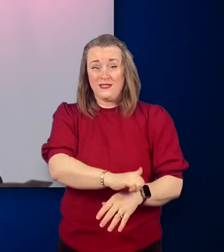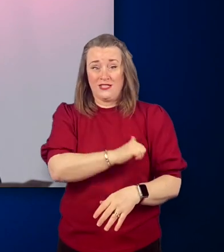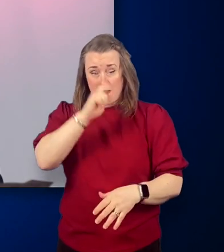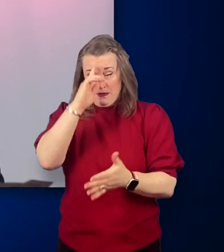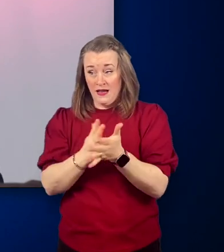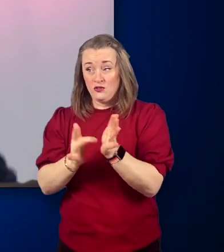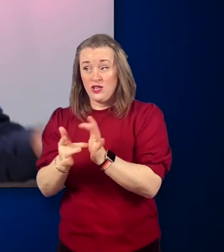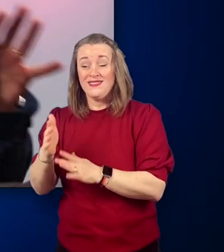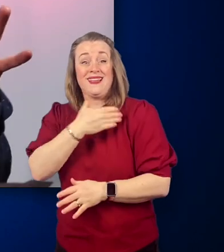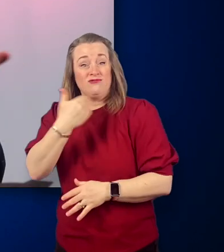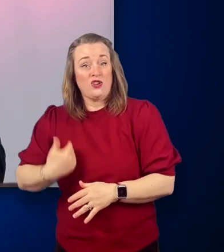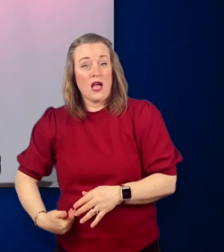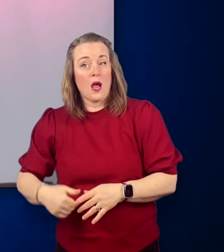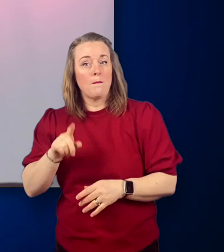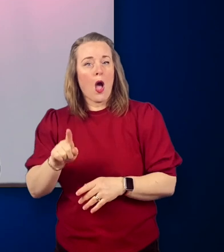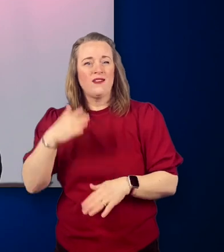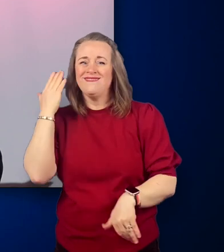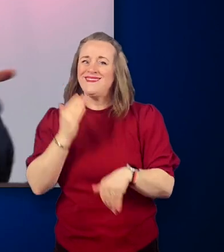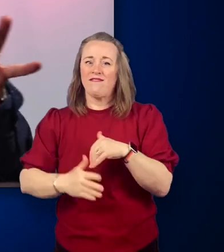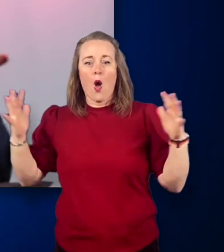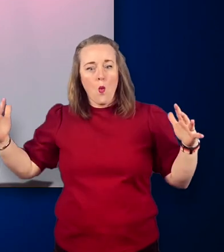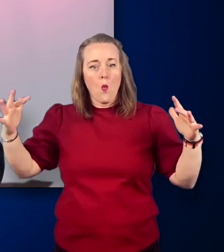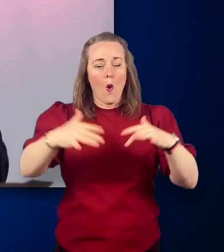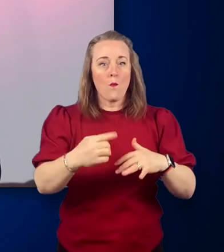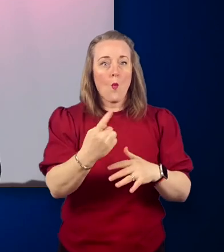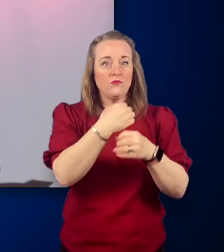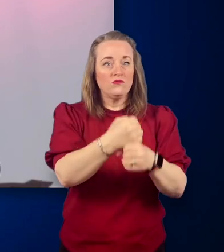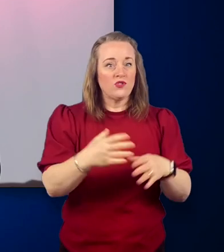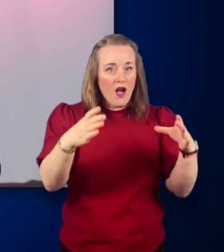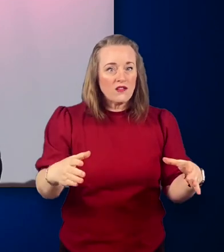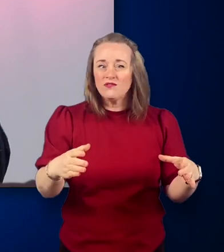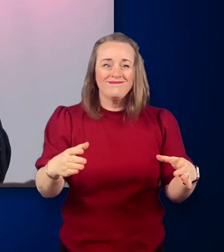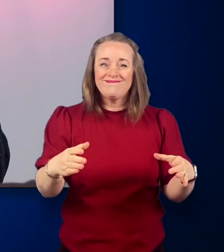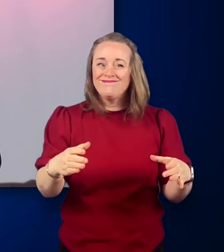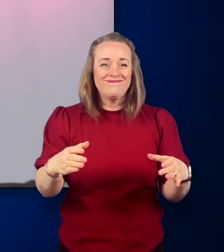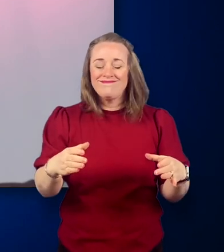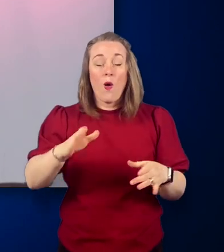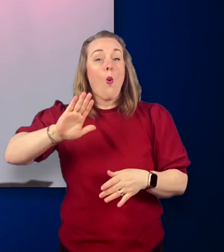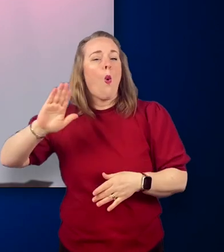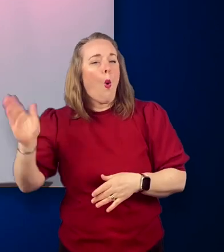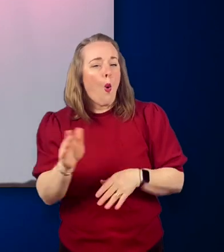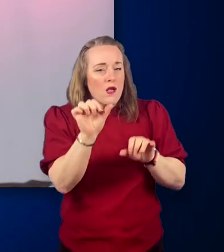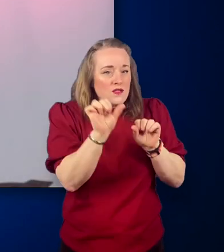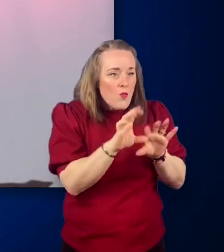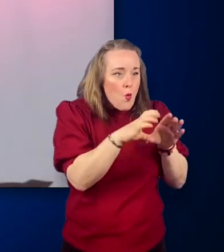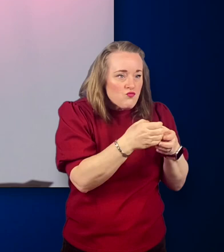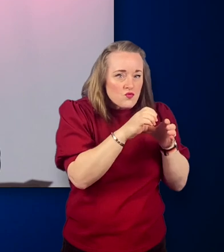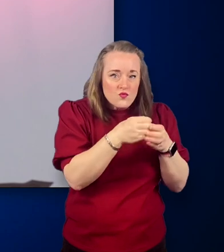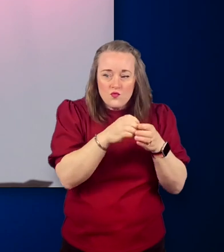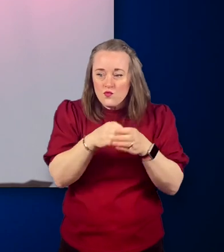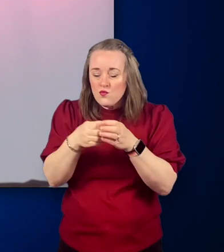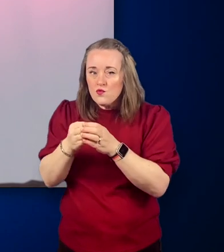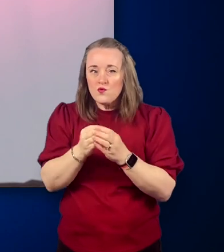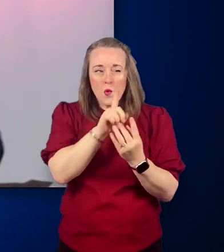church. But it's all small group. It's all one-on-one conversations. And let me tell you, the impact of the